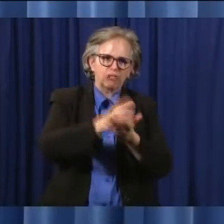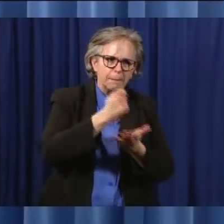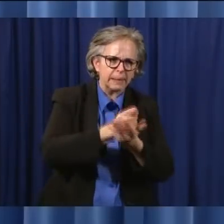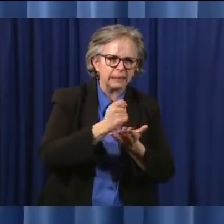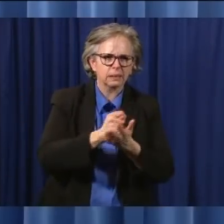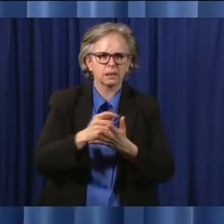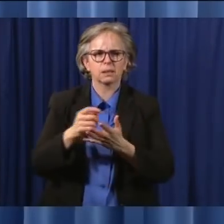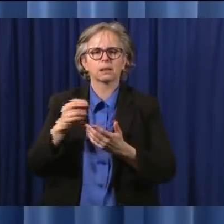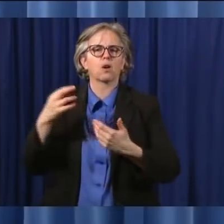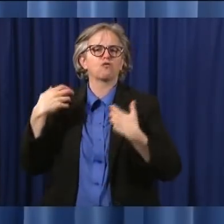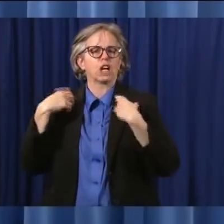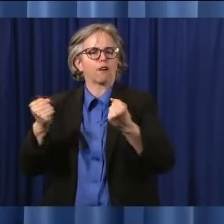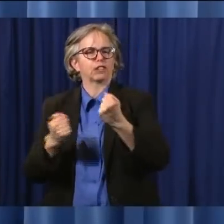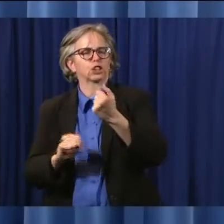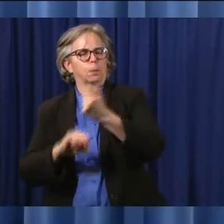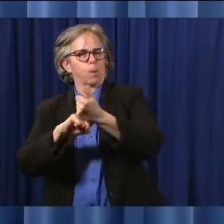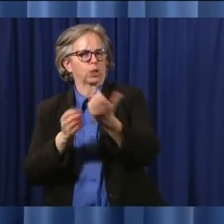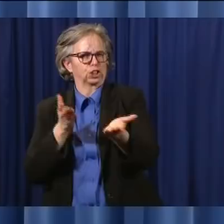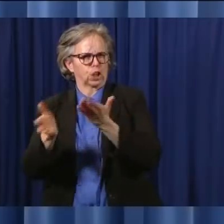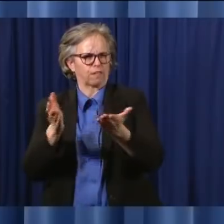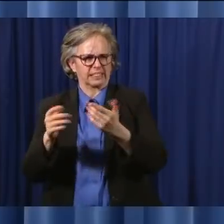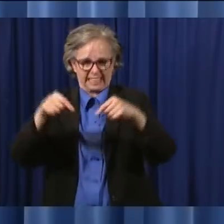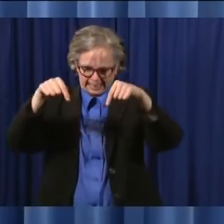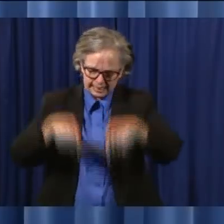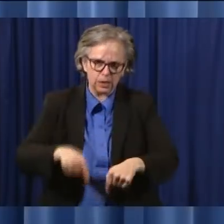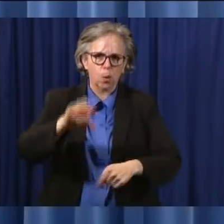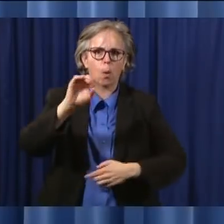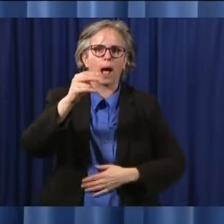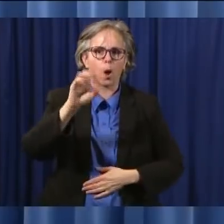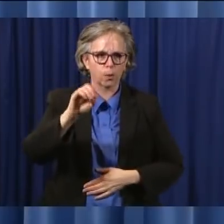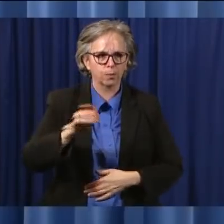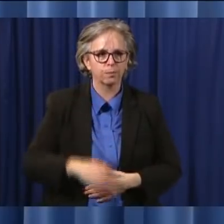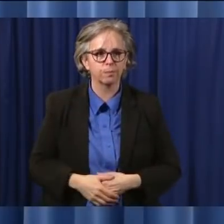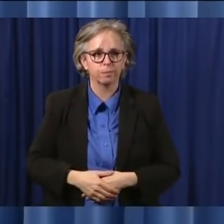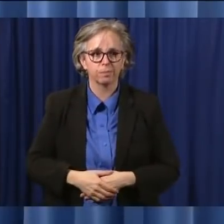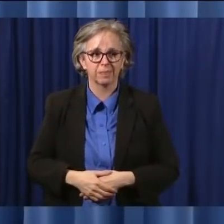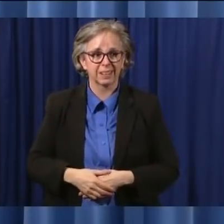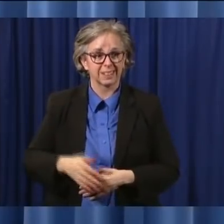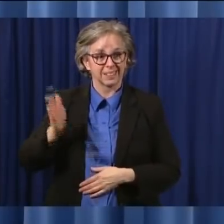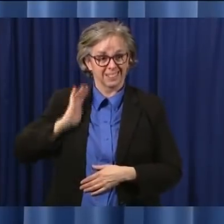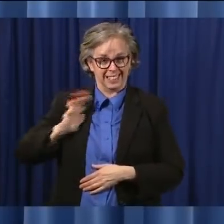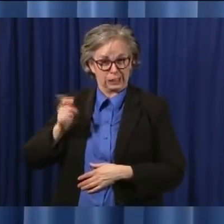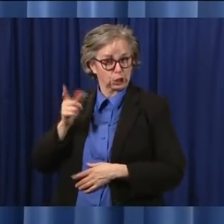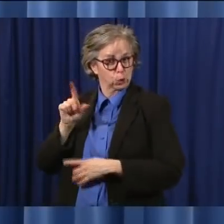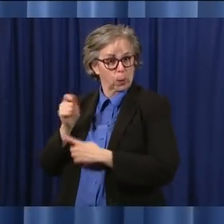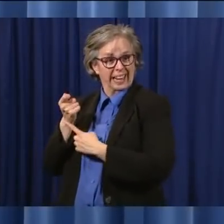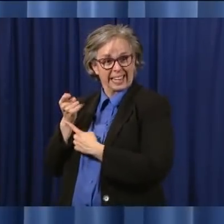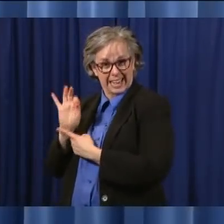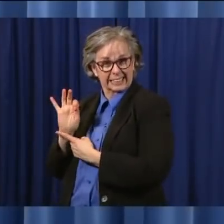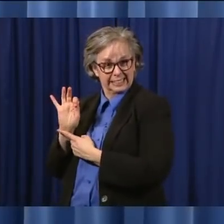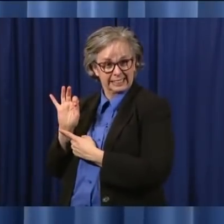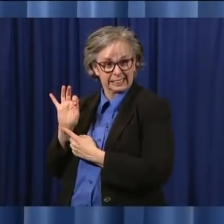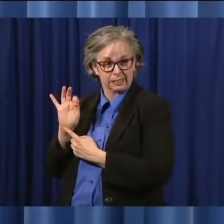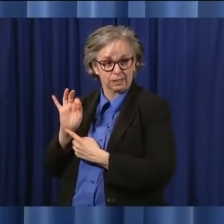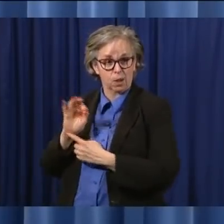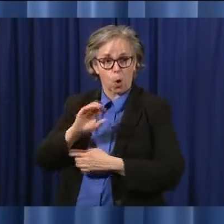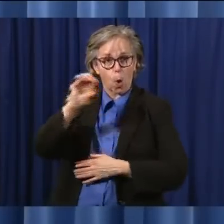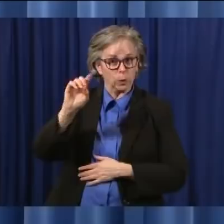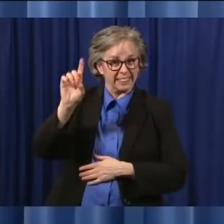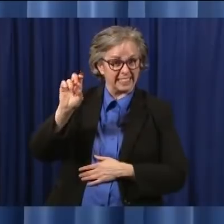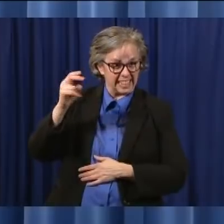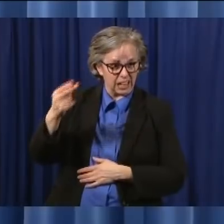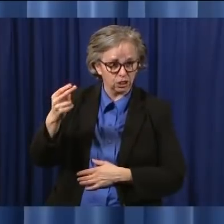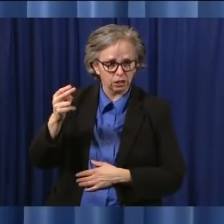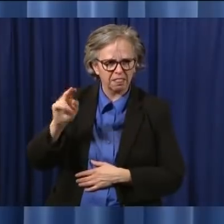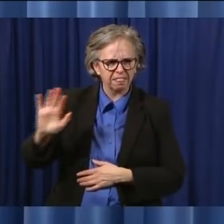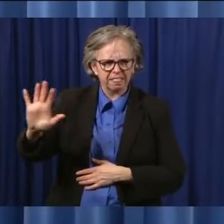Ohio. In early 2019, when the Ohio Department of Health released its most recent statistics on